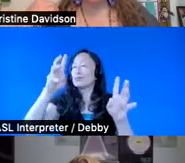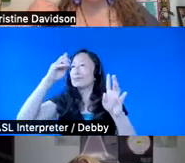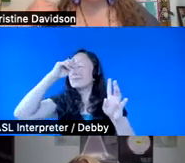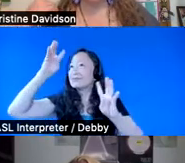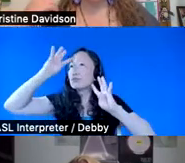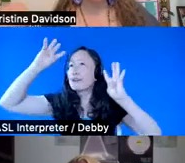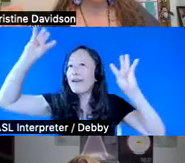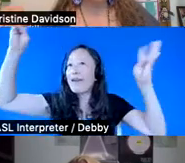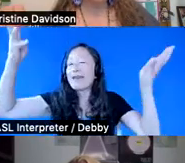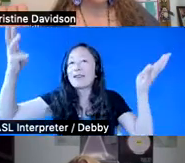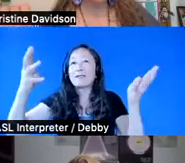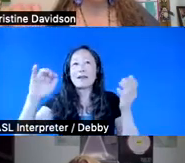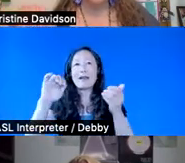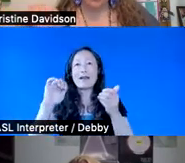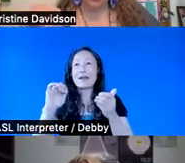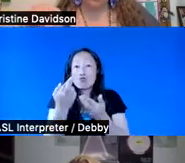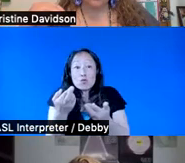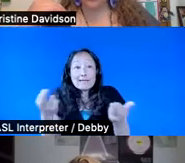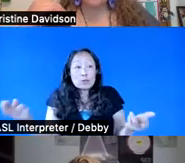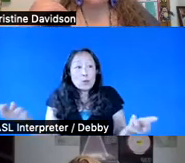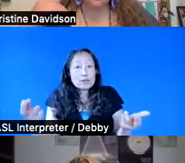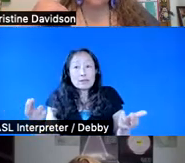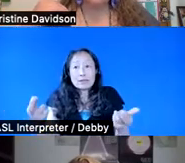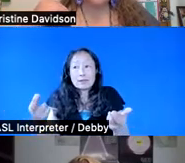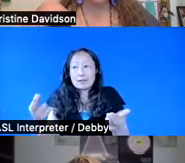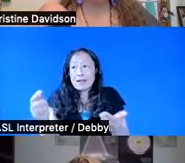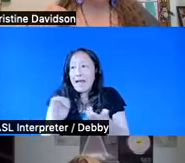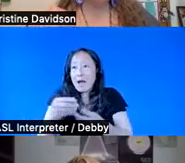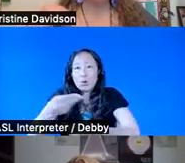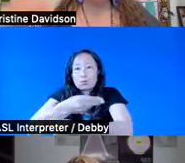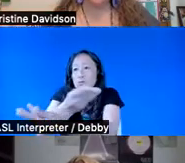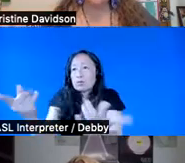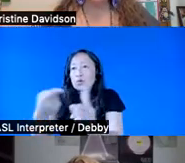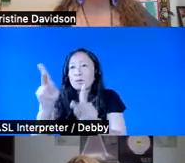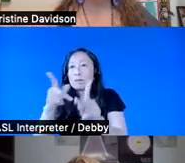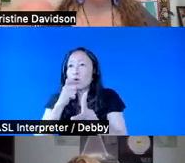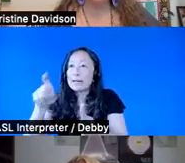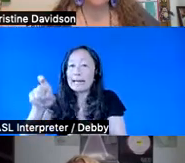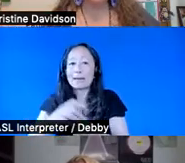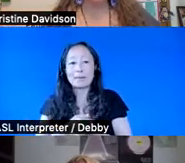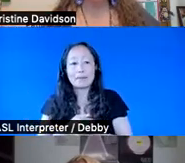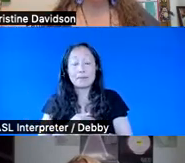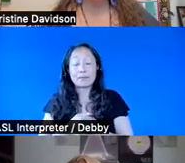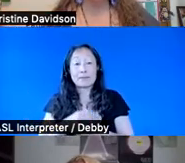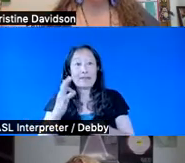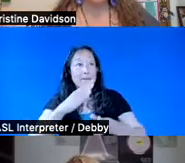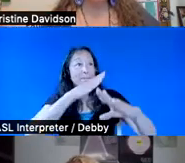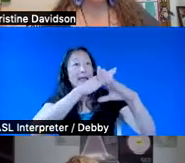the people that need them? How creative can we be in removing barriers that are